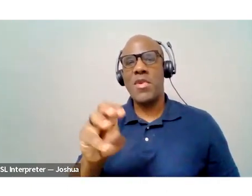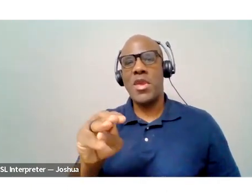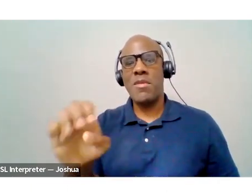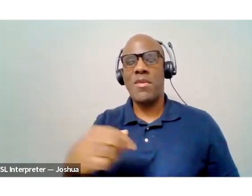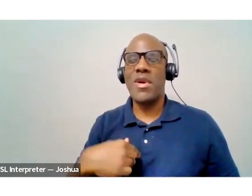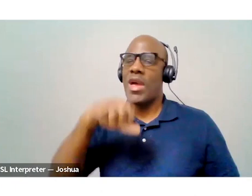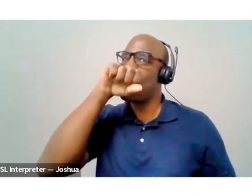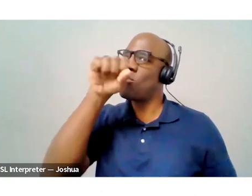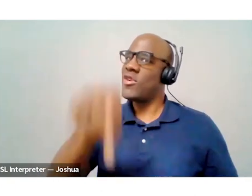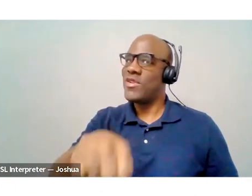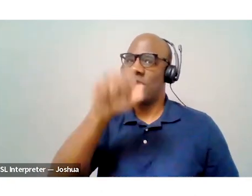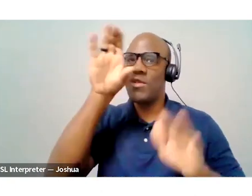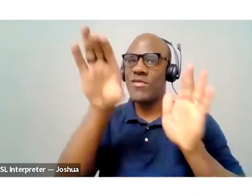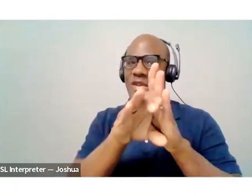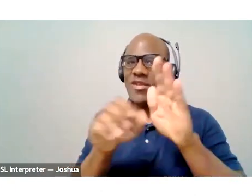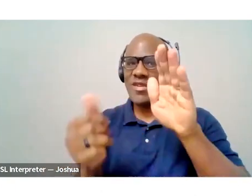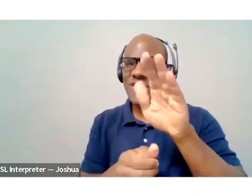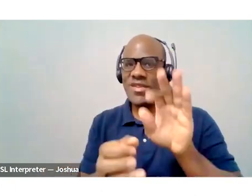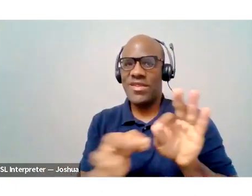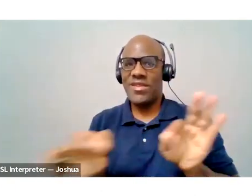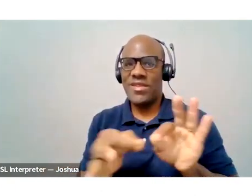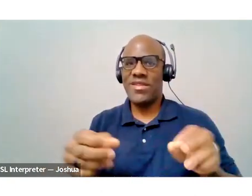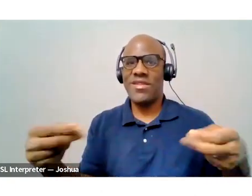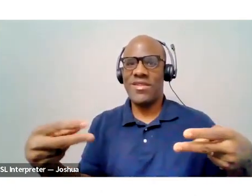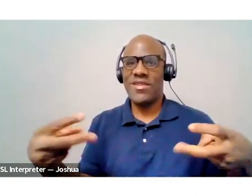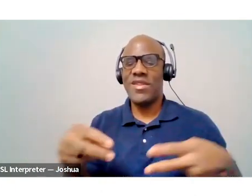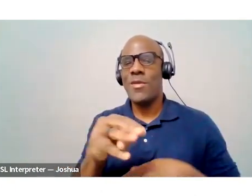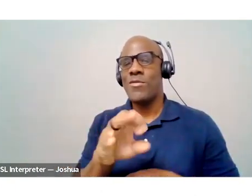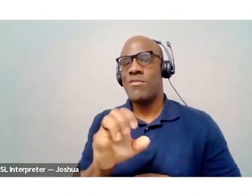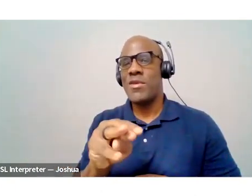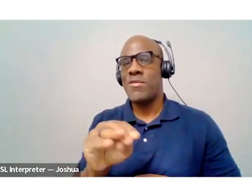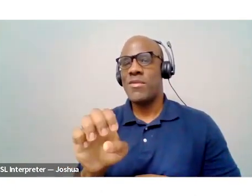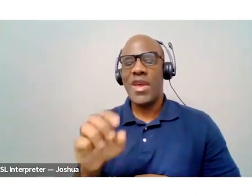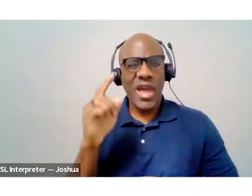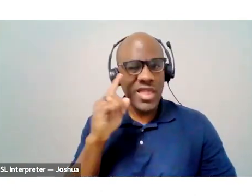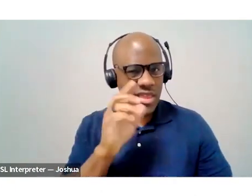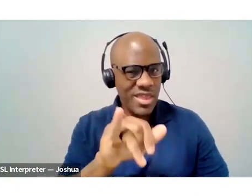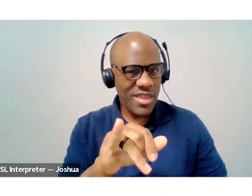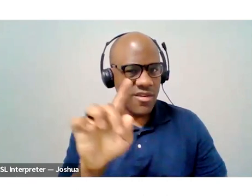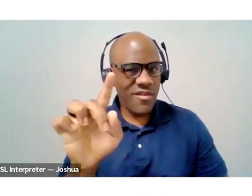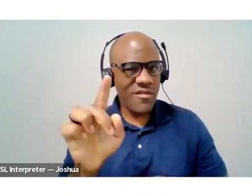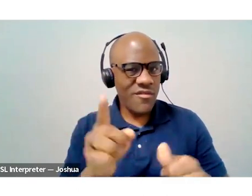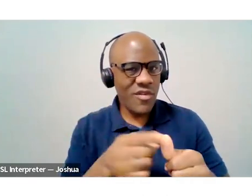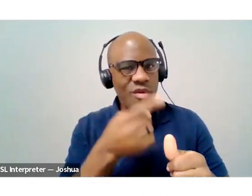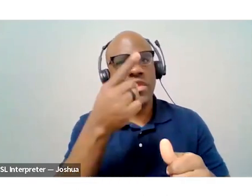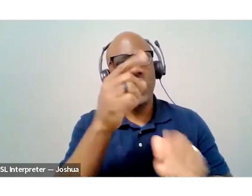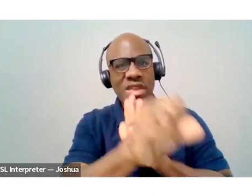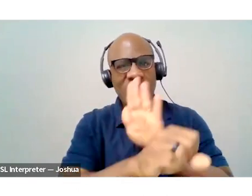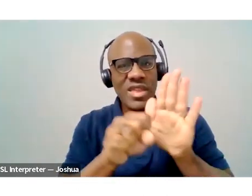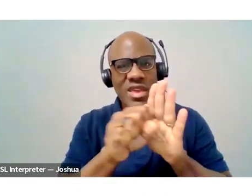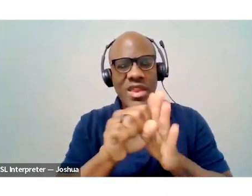caption meme share. This is from the first season, it might be episode 3, I think it